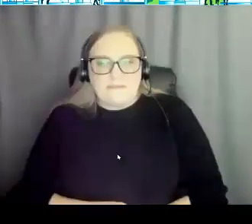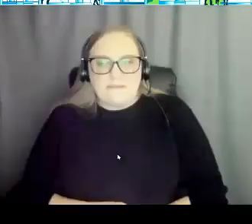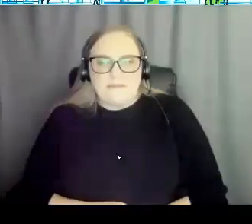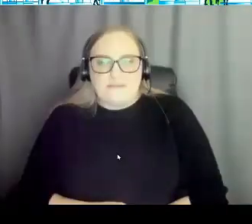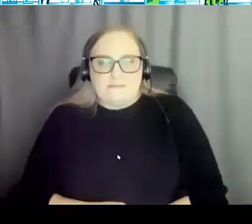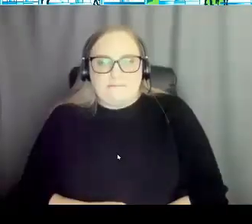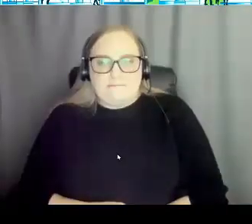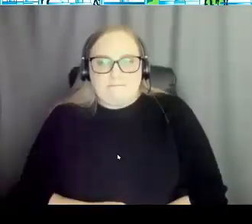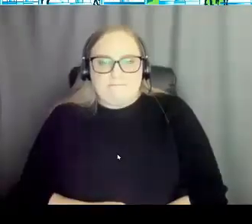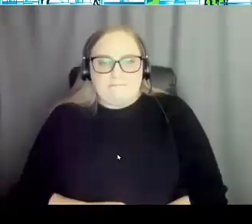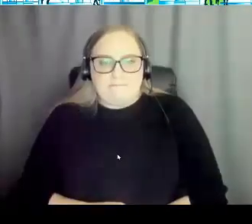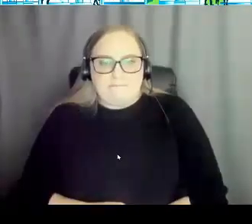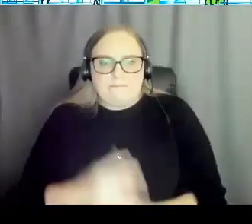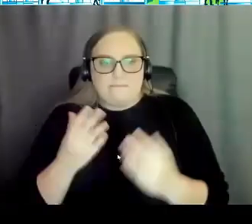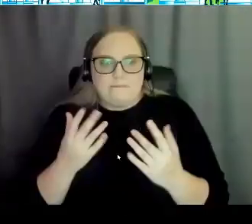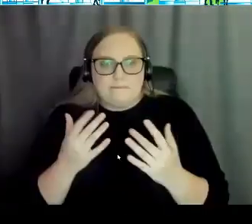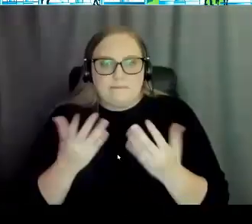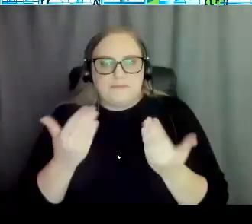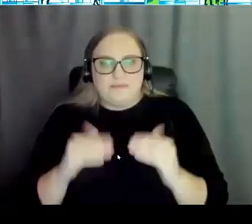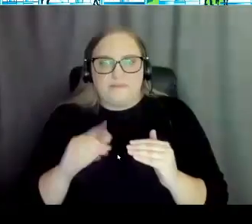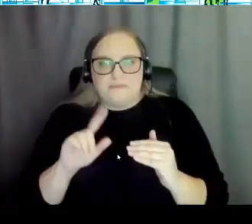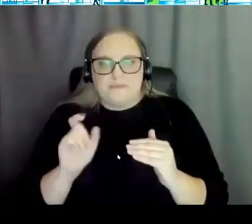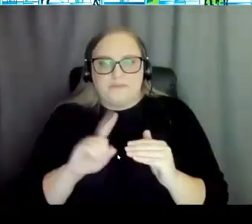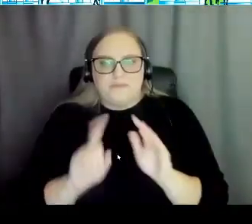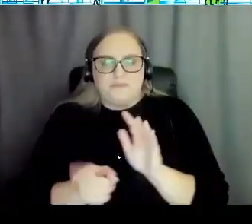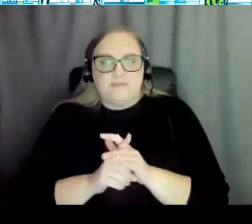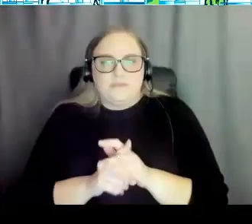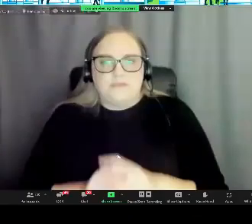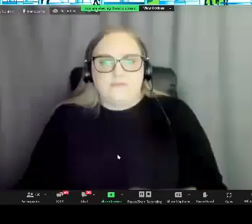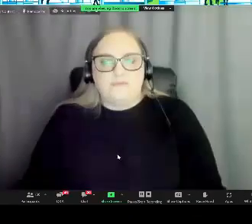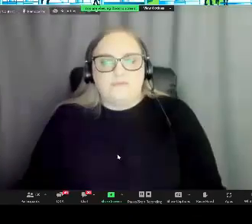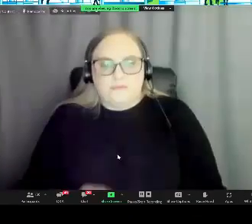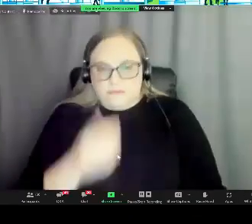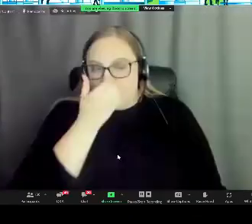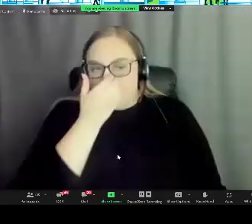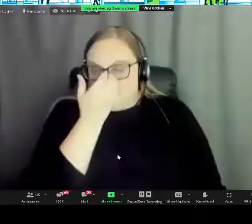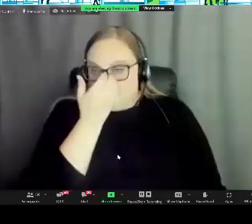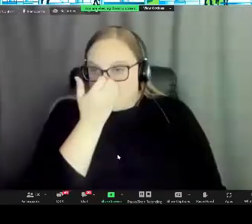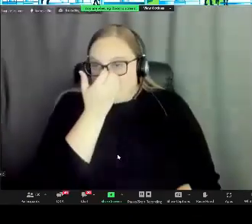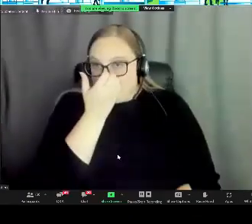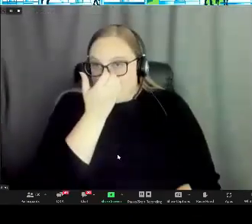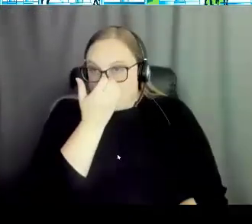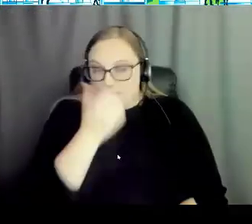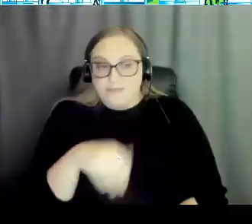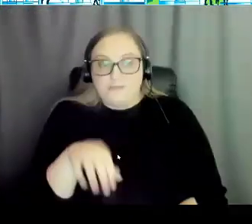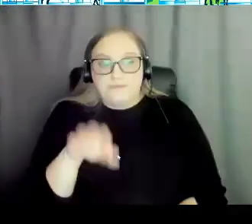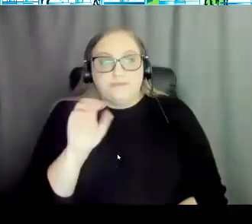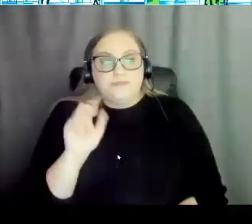And we're waiting for another question to pop up here. Oh, here's a good one.